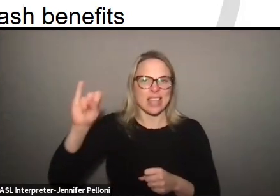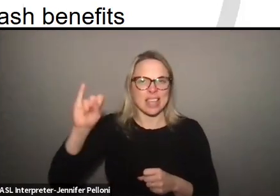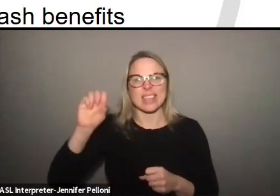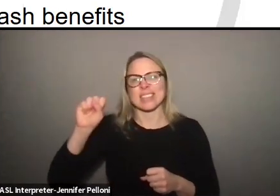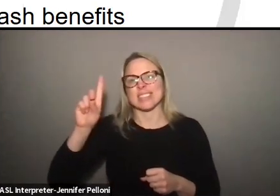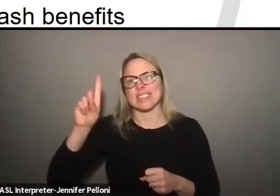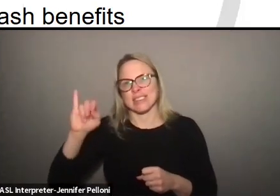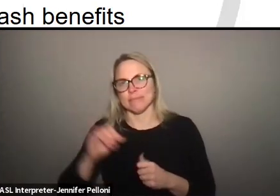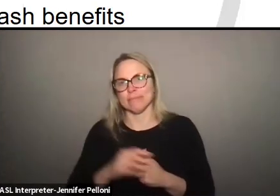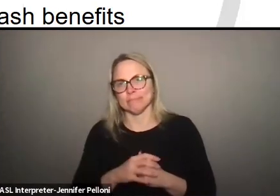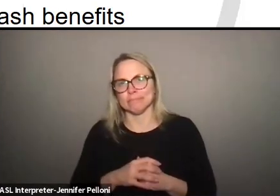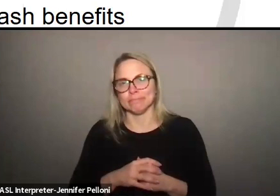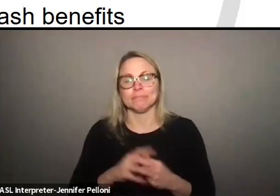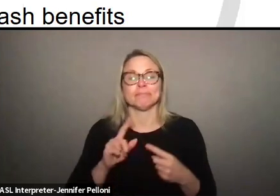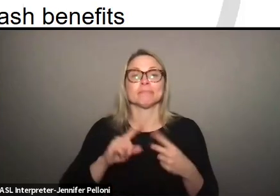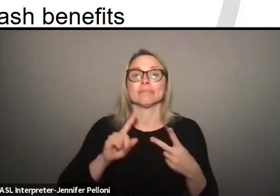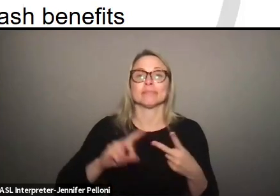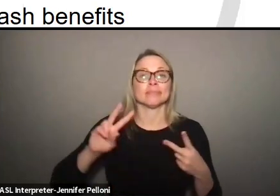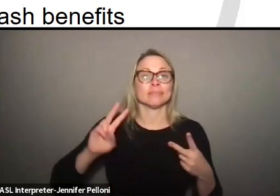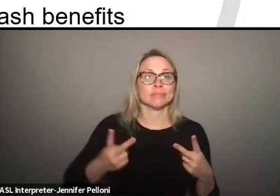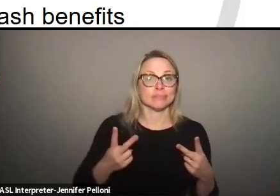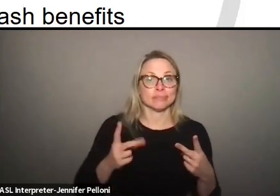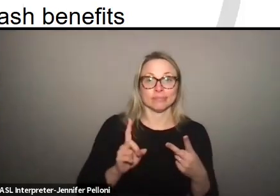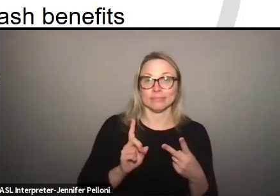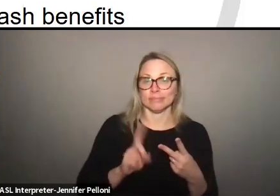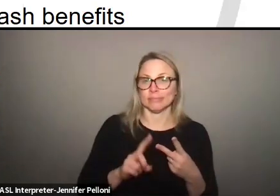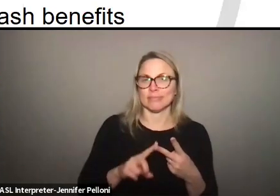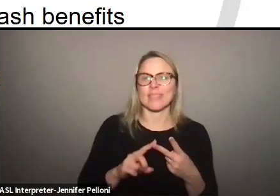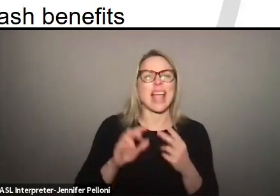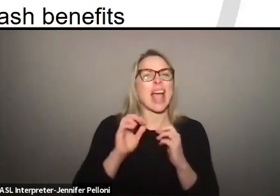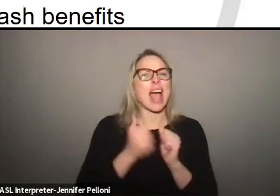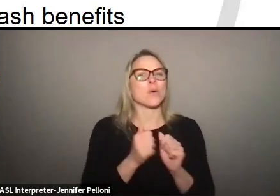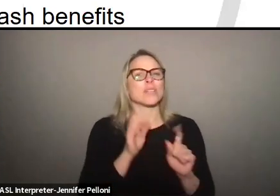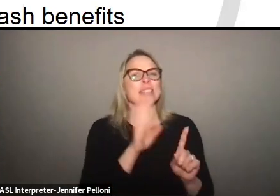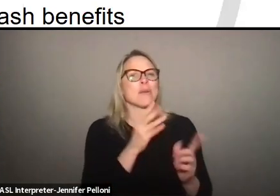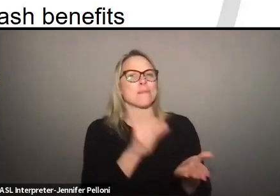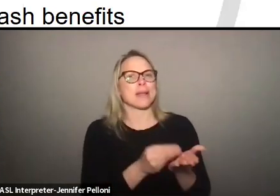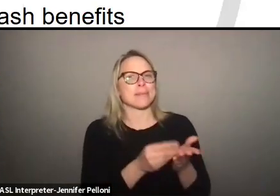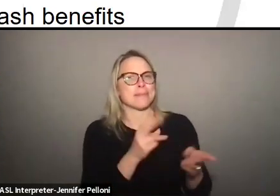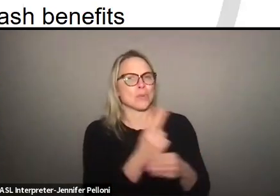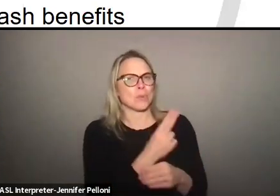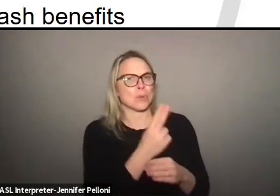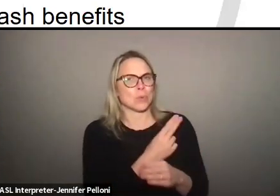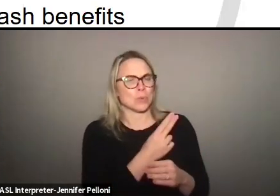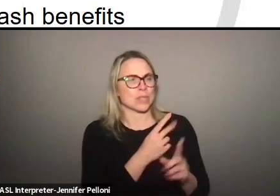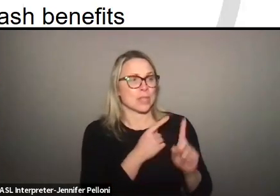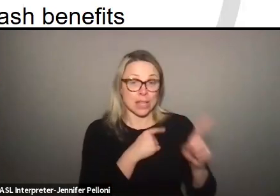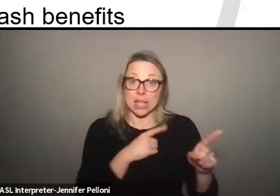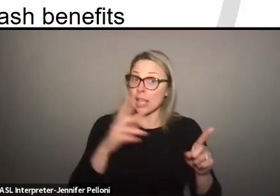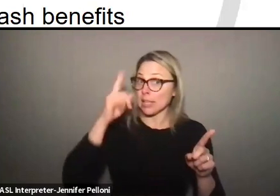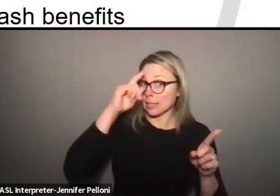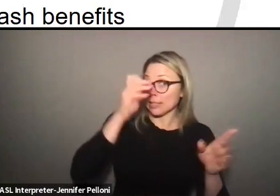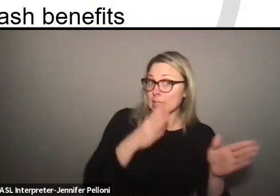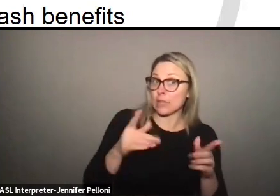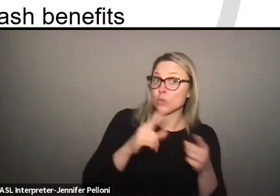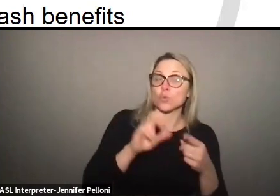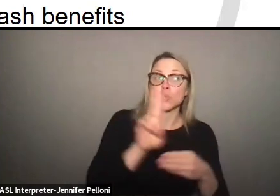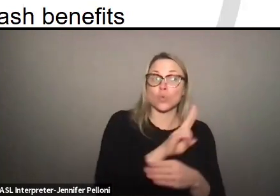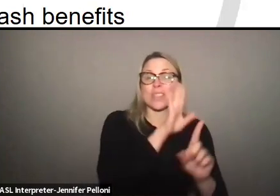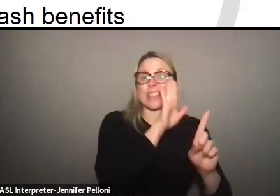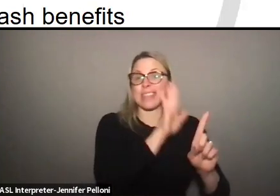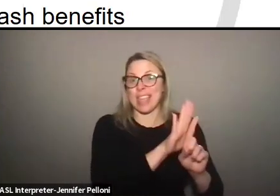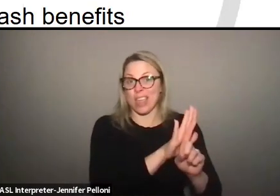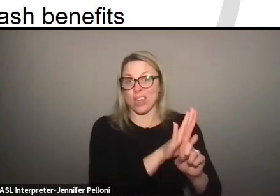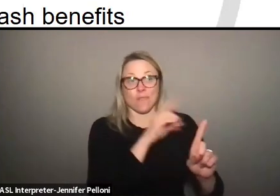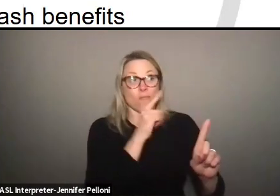SSDI. And the second thing they'd want to know is, how is this money being used? It's intended for the use of the